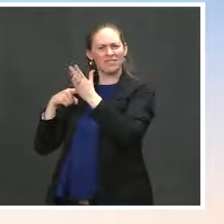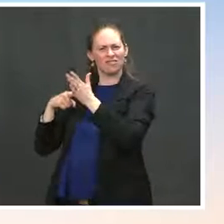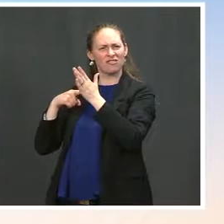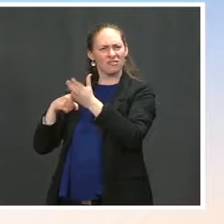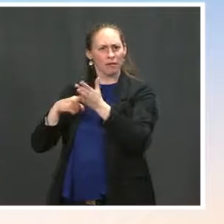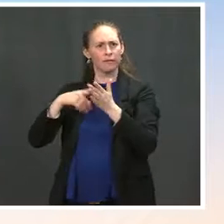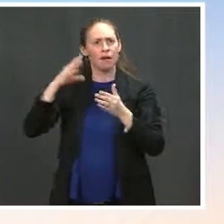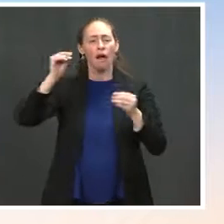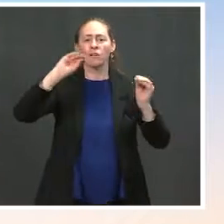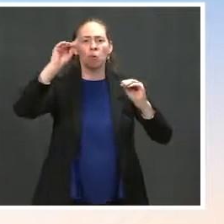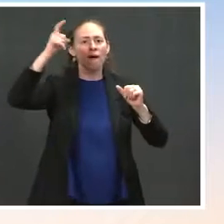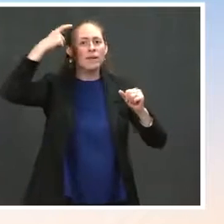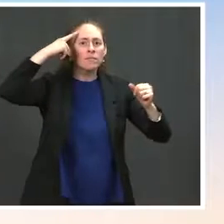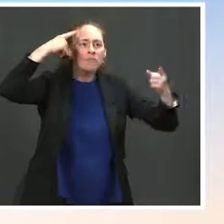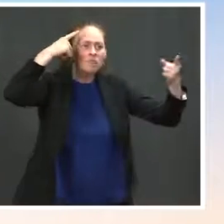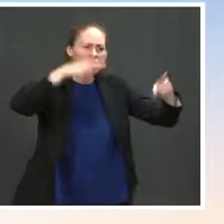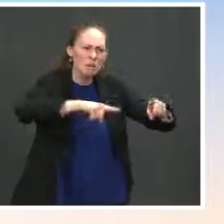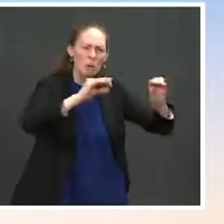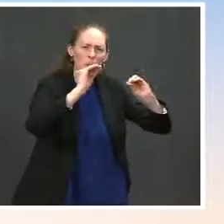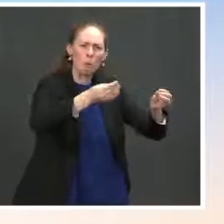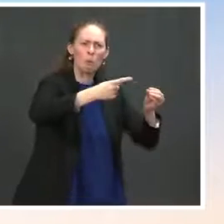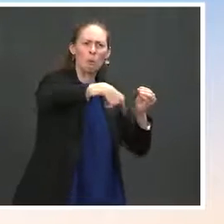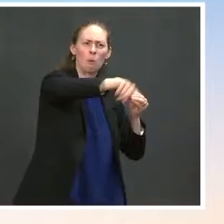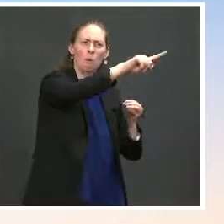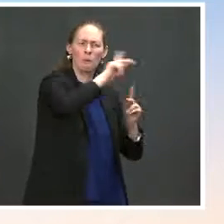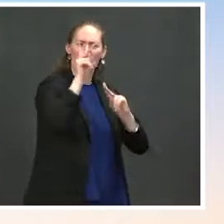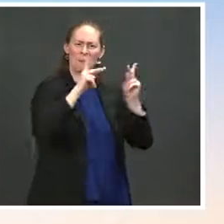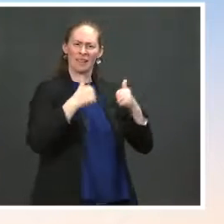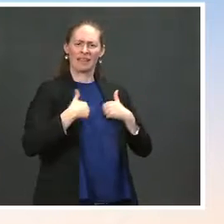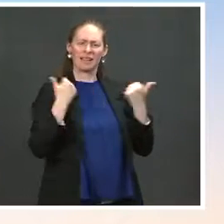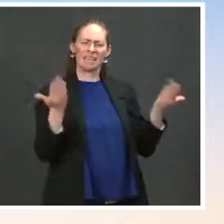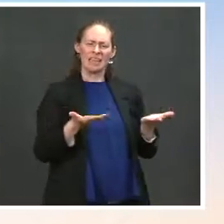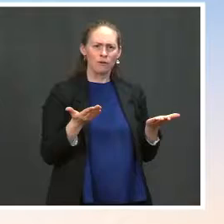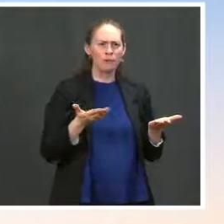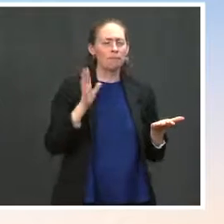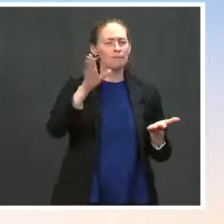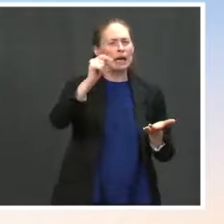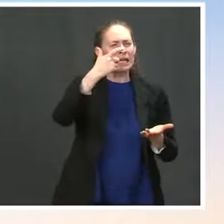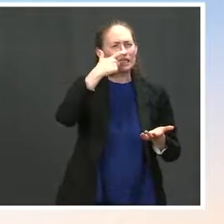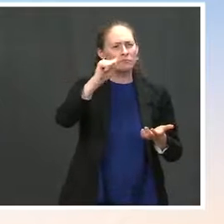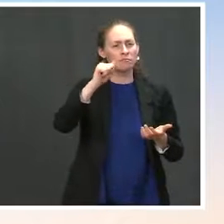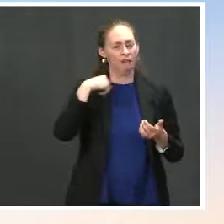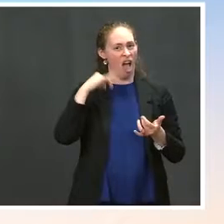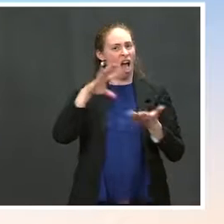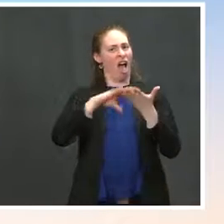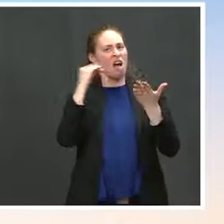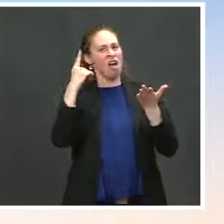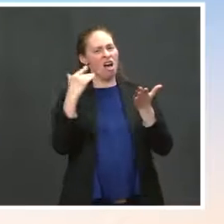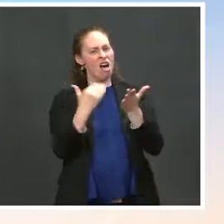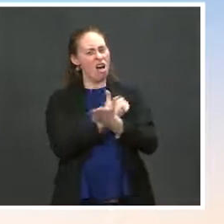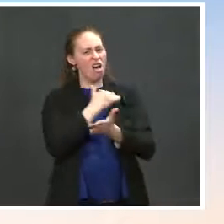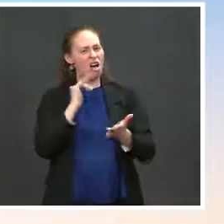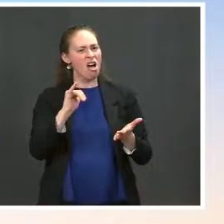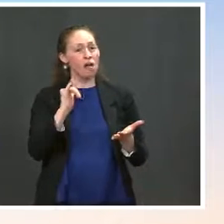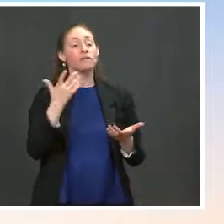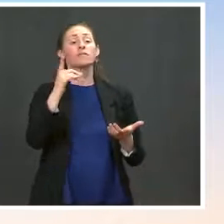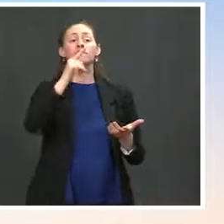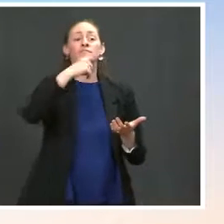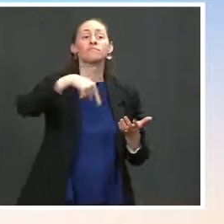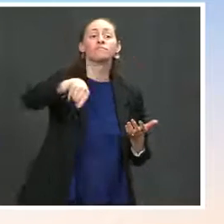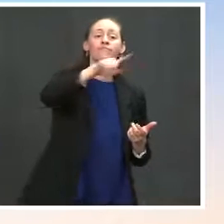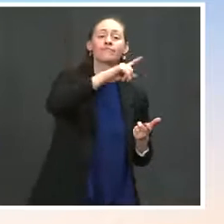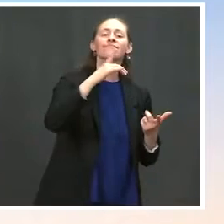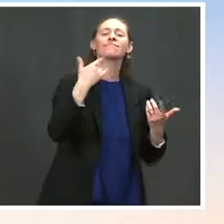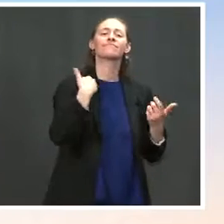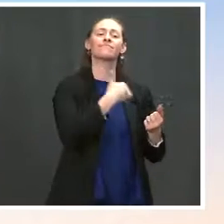advocate for this passing. I will also note an interesting detail I didn't know until this morning is that there are a number of members, of course, of the